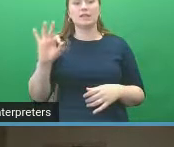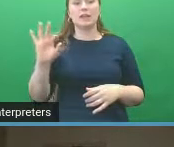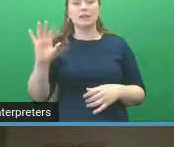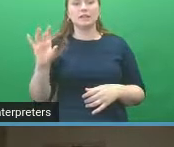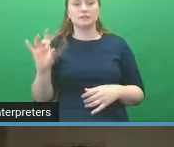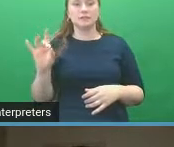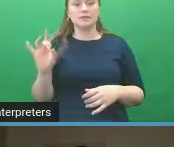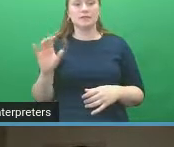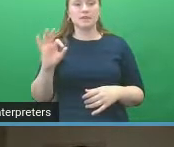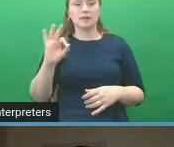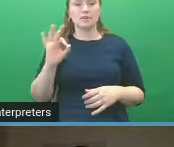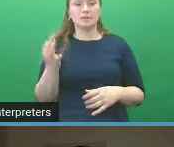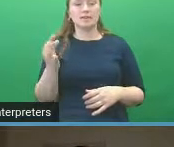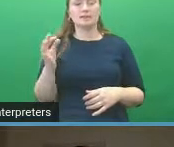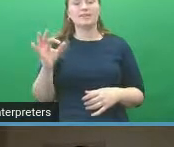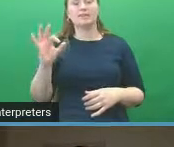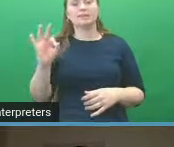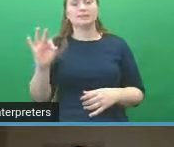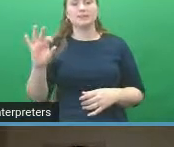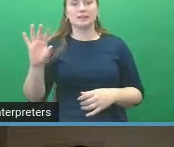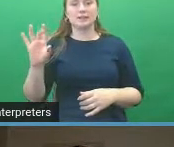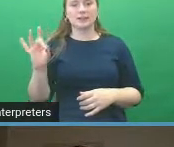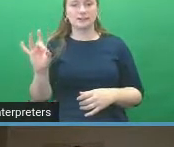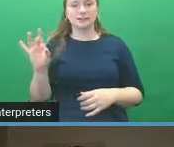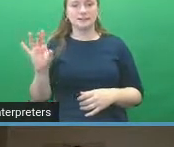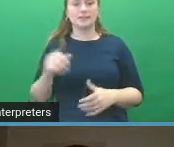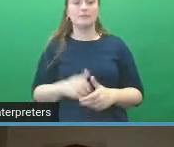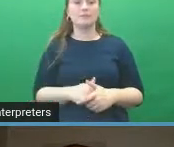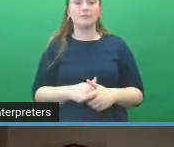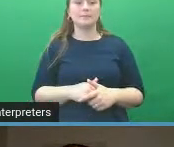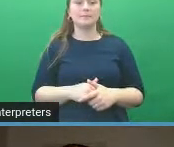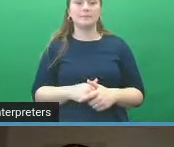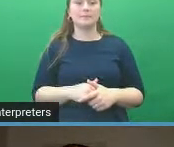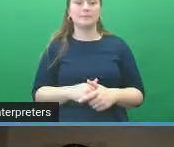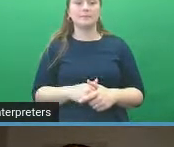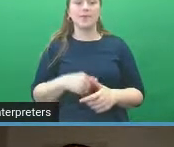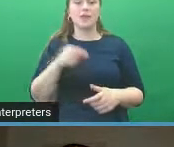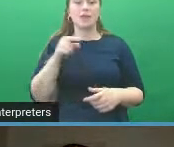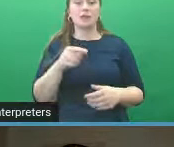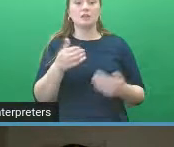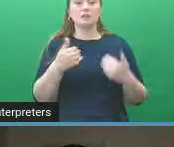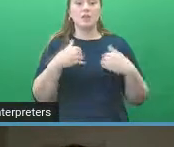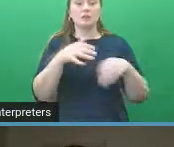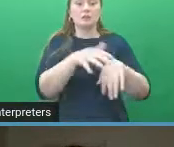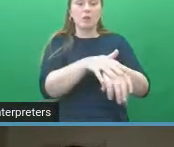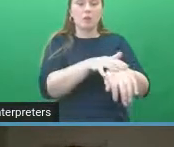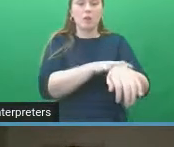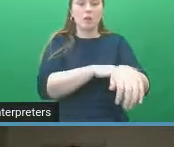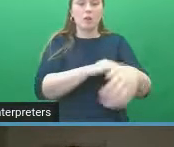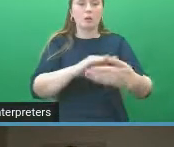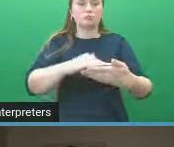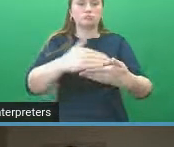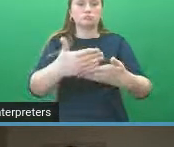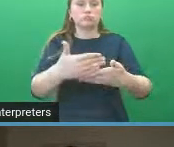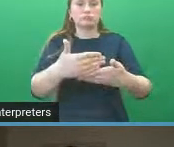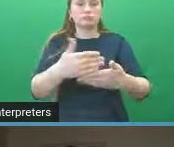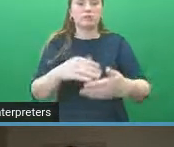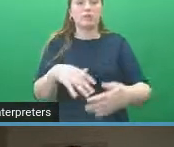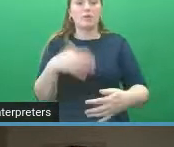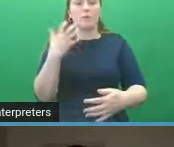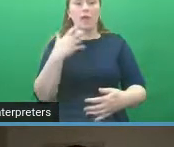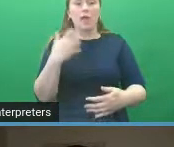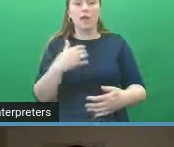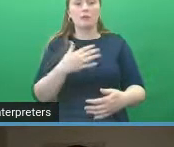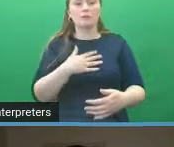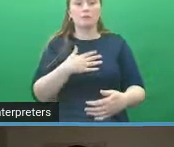for there's now, these desks probably had cubicle walls and a very, very slow desktop computer with my only choice of green or